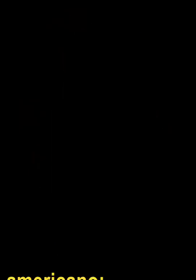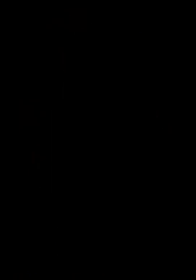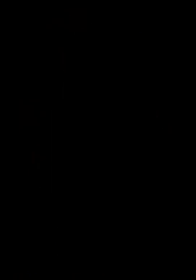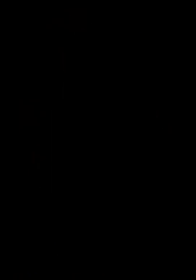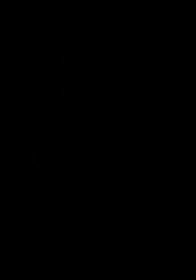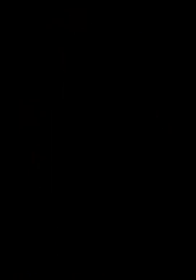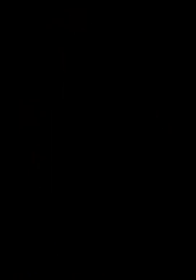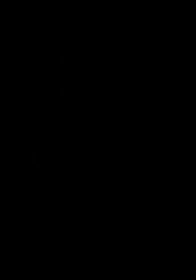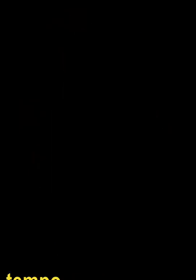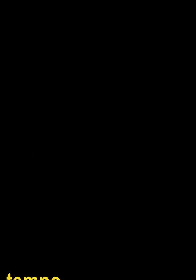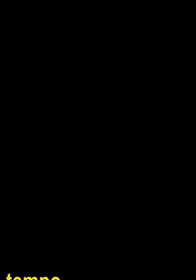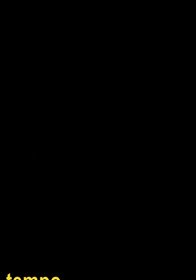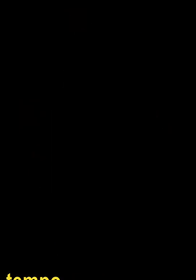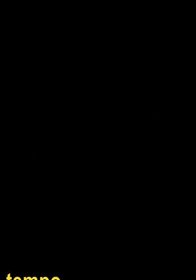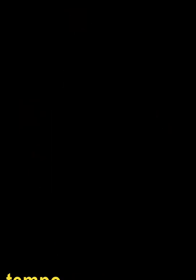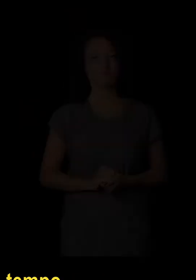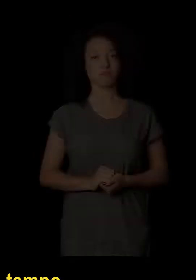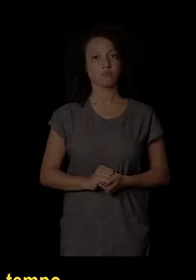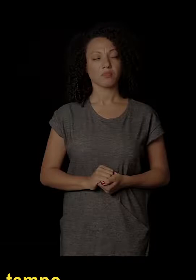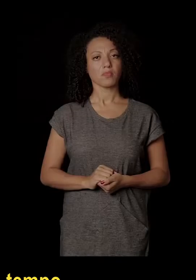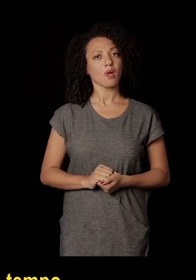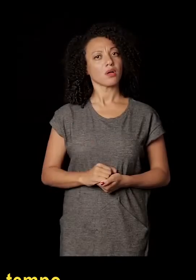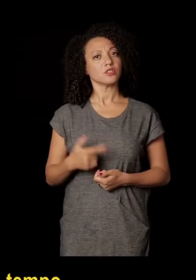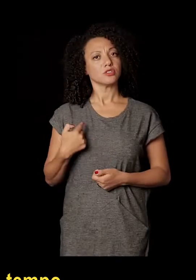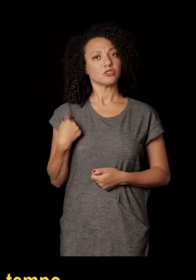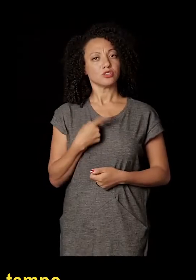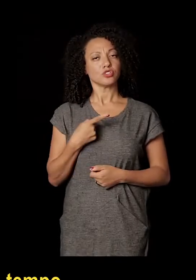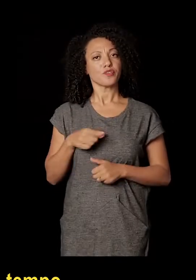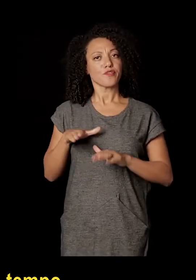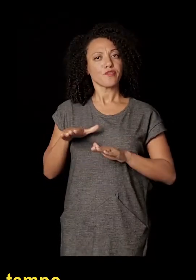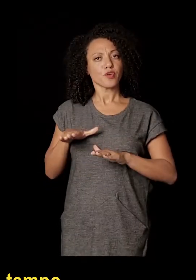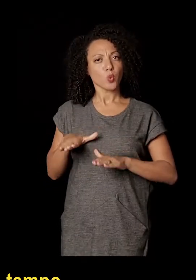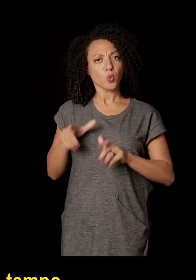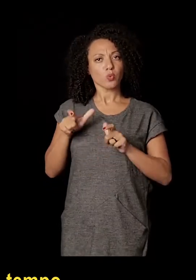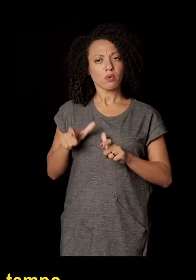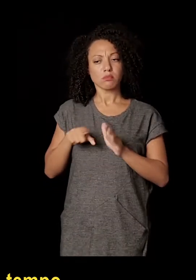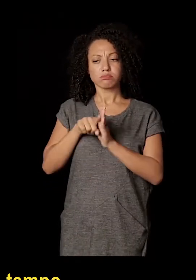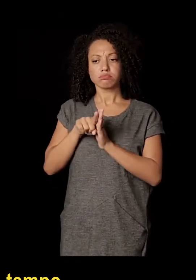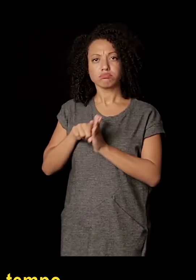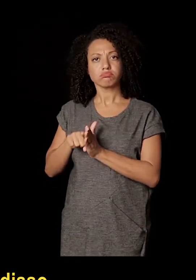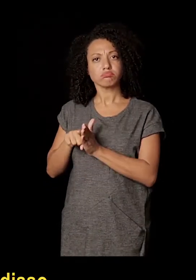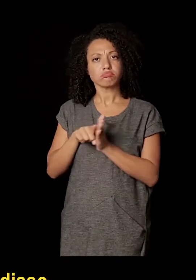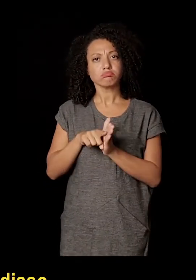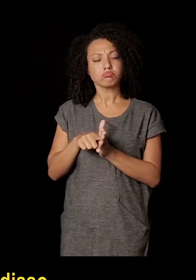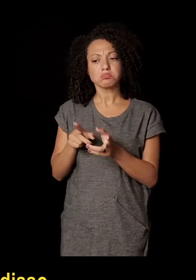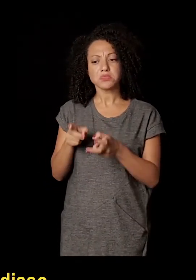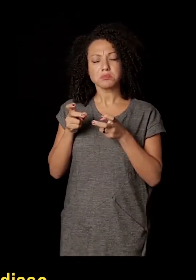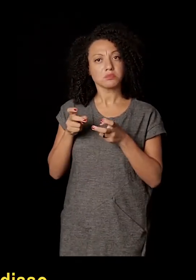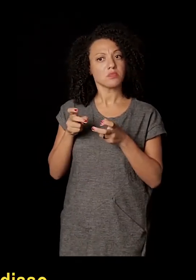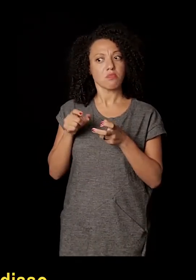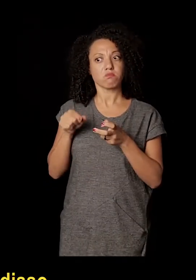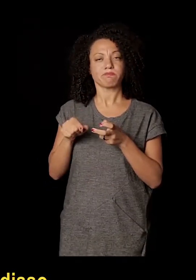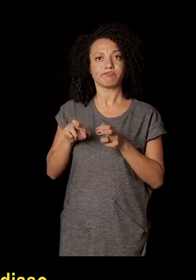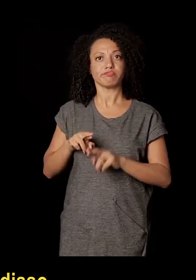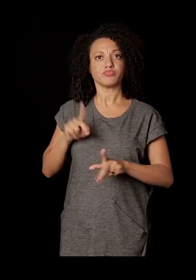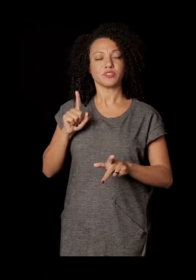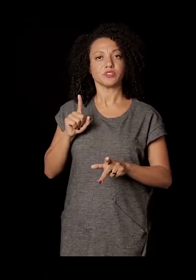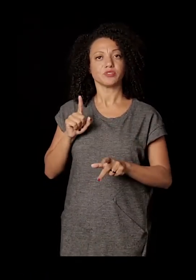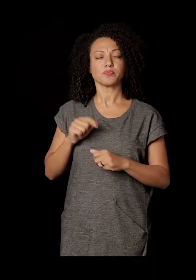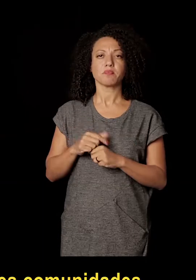Anglo-Saxon. And of course, as we stayed and investigated, it's far different from